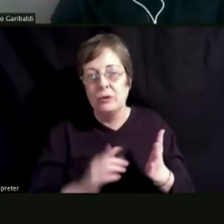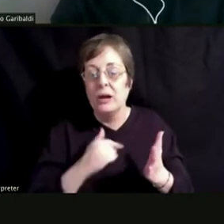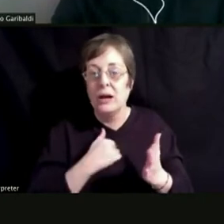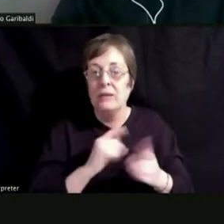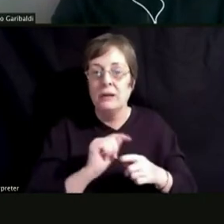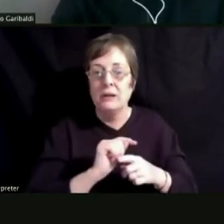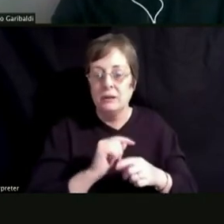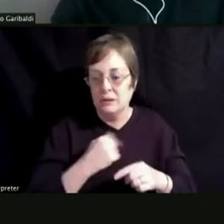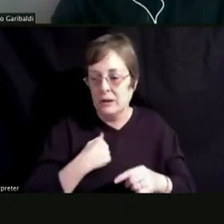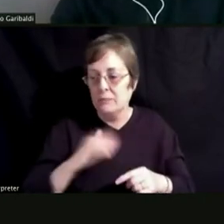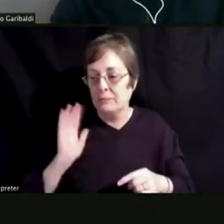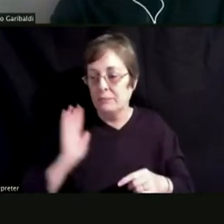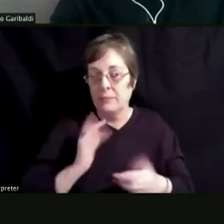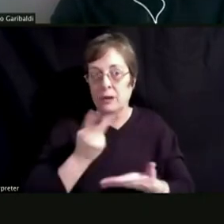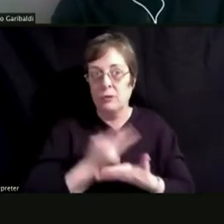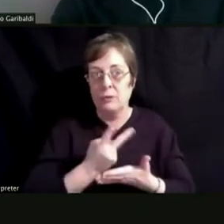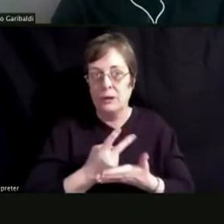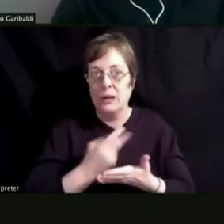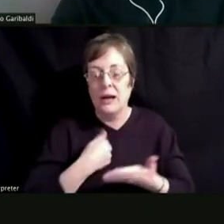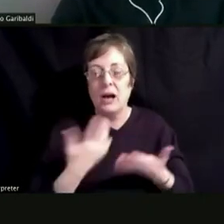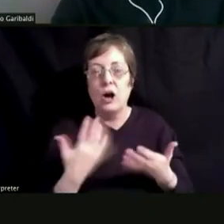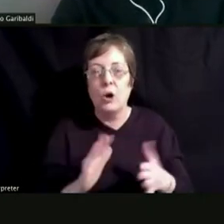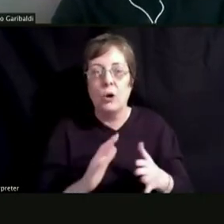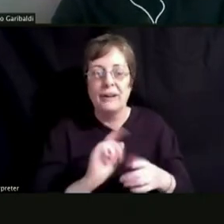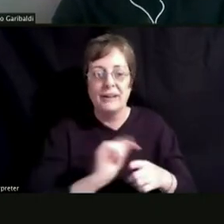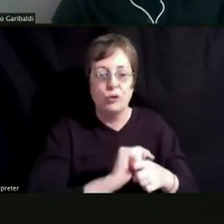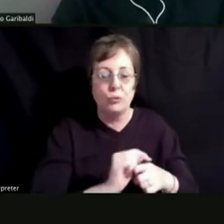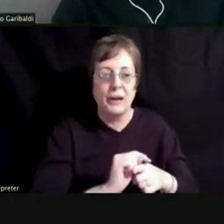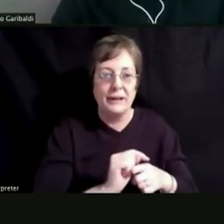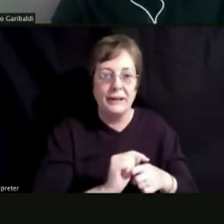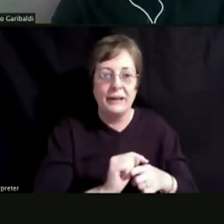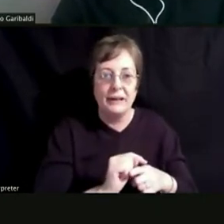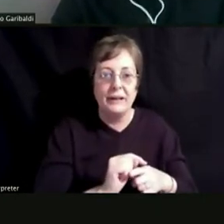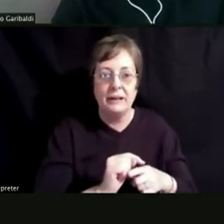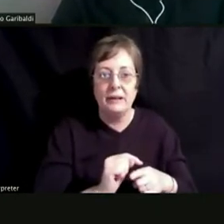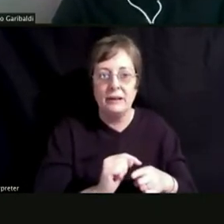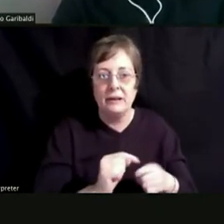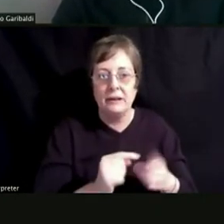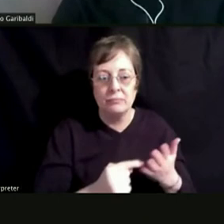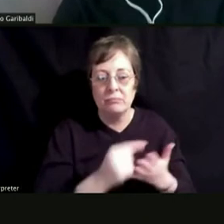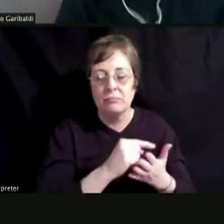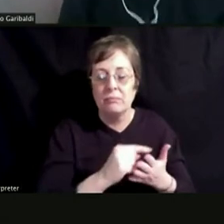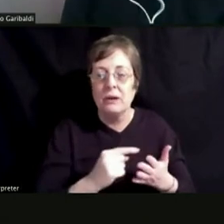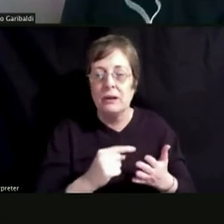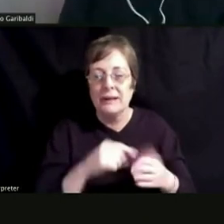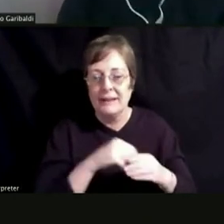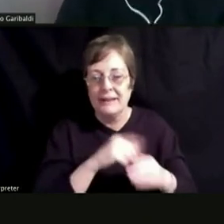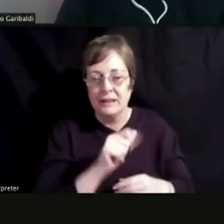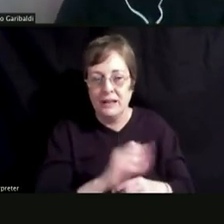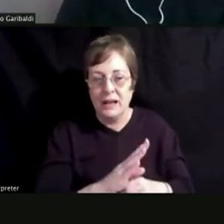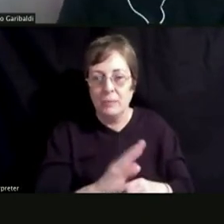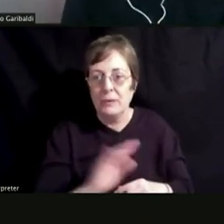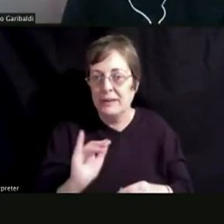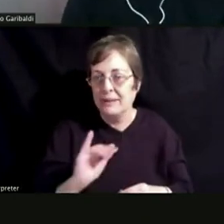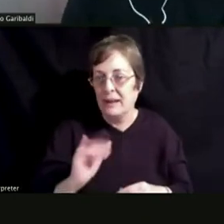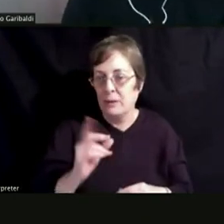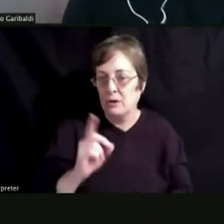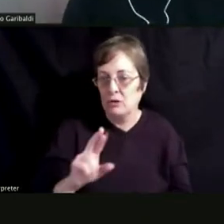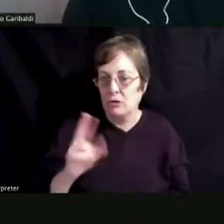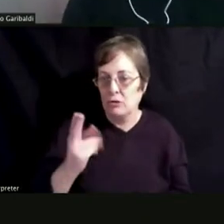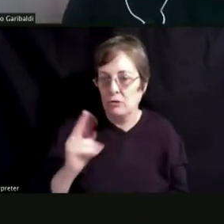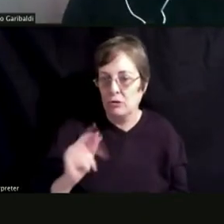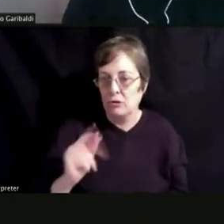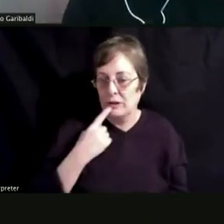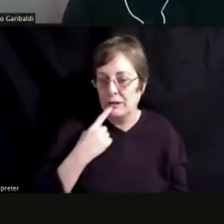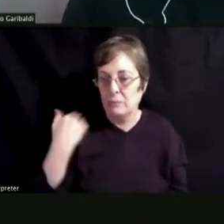when I was a graduate student, I was already training undergraduates in the lab as well. And kind of, I guess, to what Dr. Chung had said earlier, is seeing those